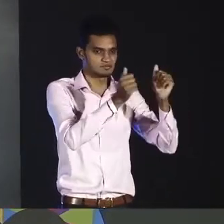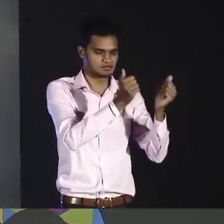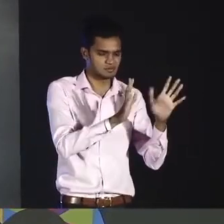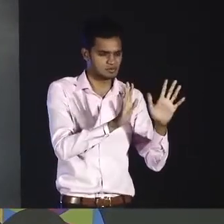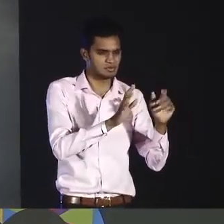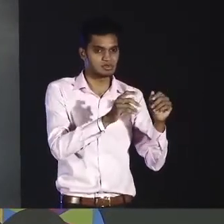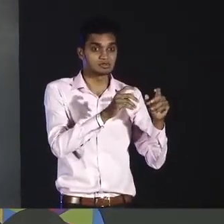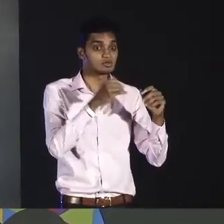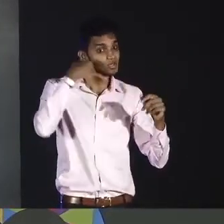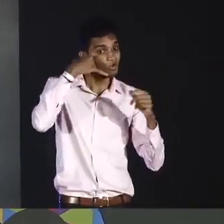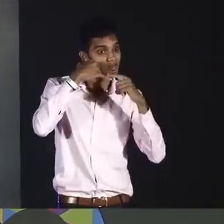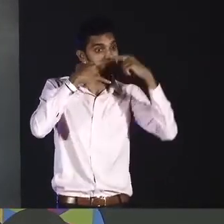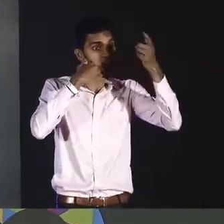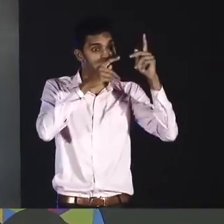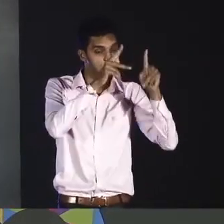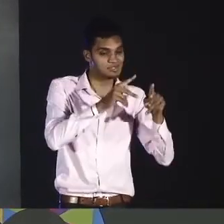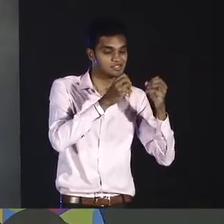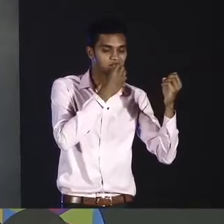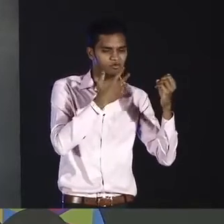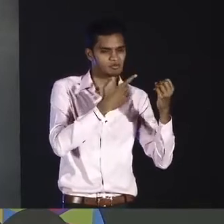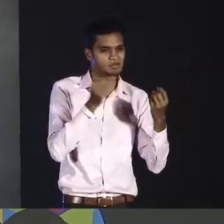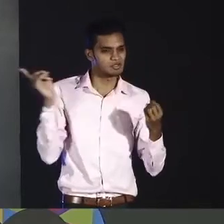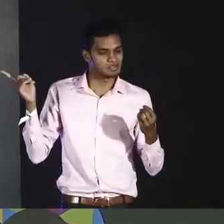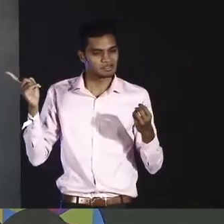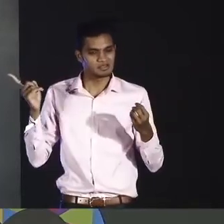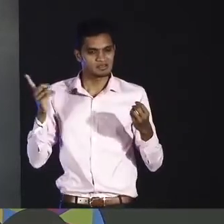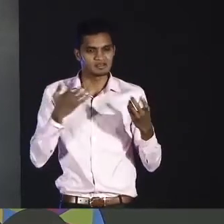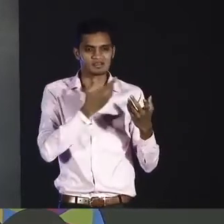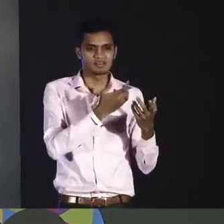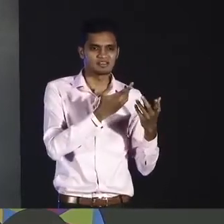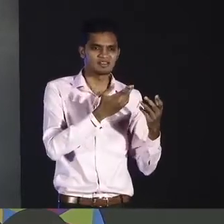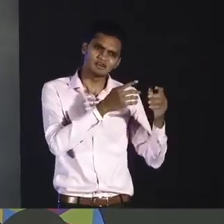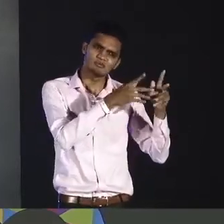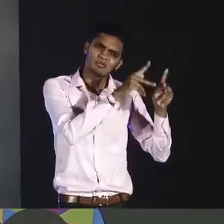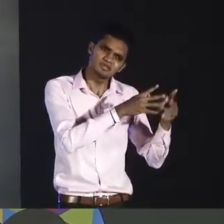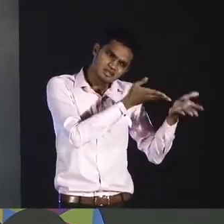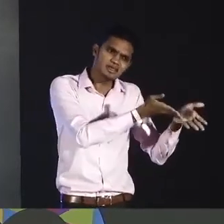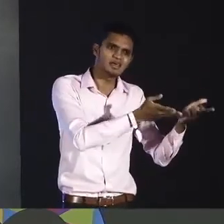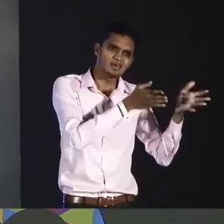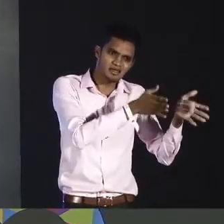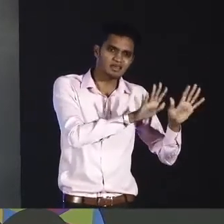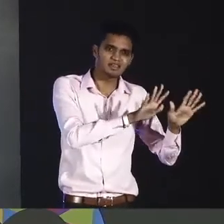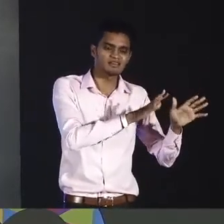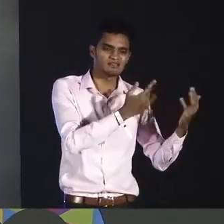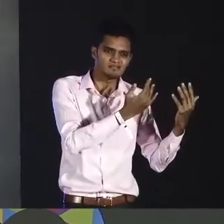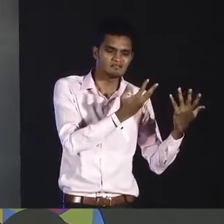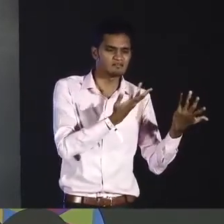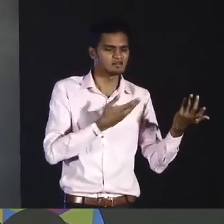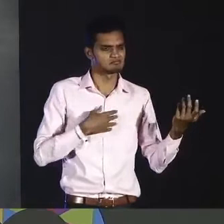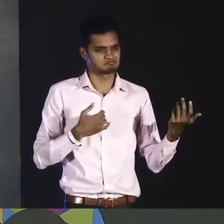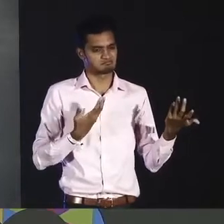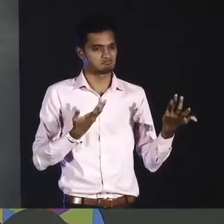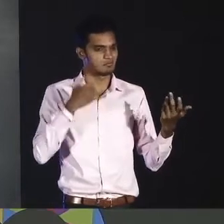you're in the wrong bus stand." I told, "No." I told him, "Give me the number of Sunil." I took the number of Sunil, called him up. And